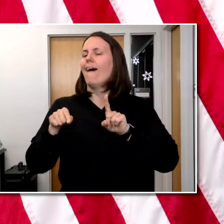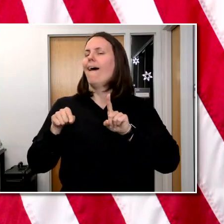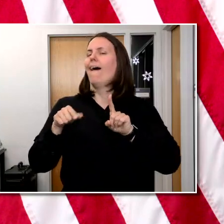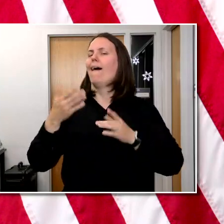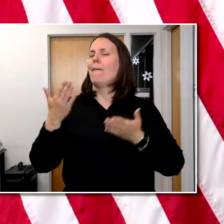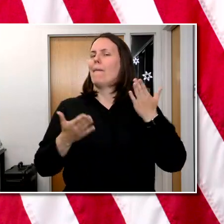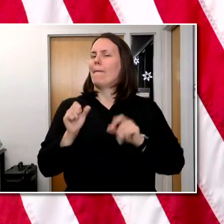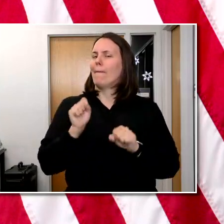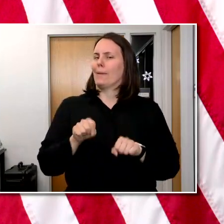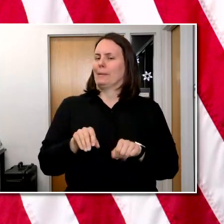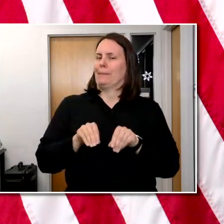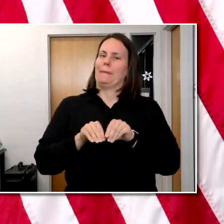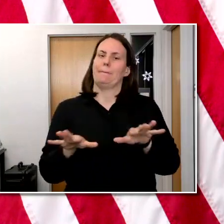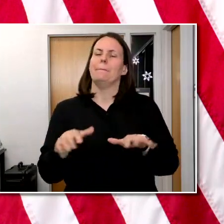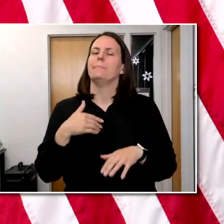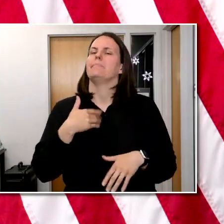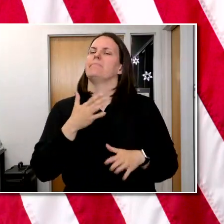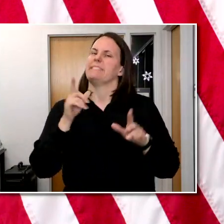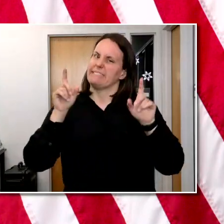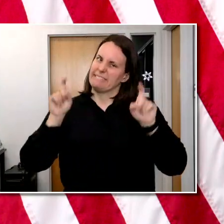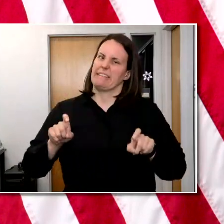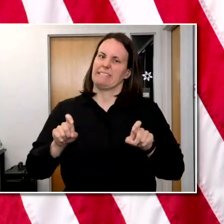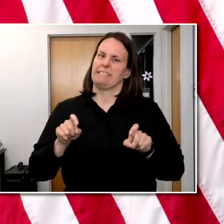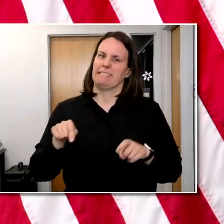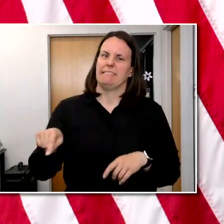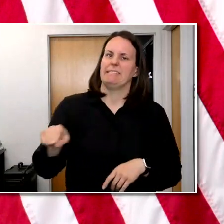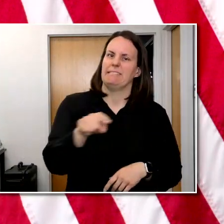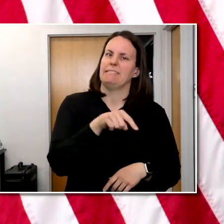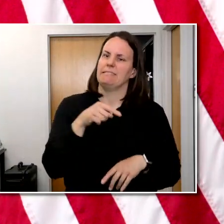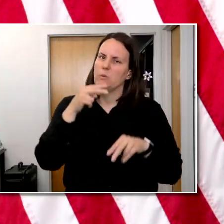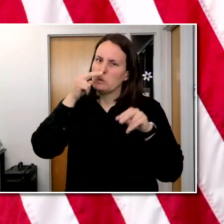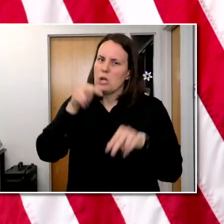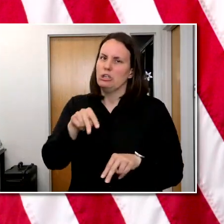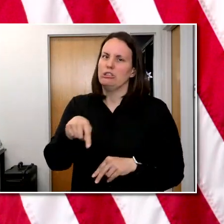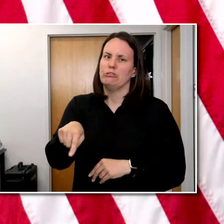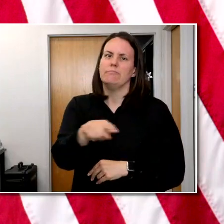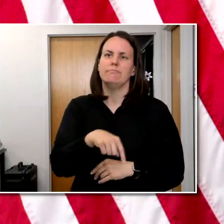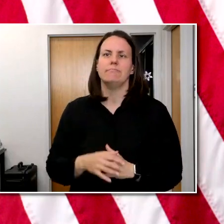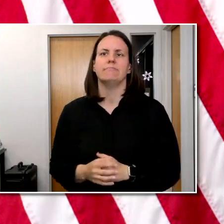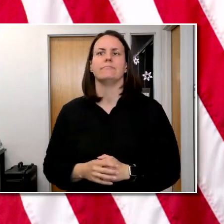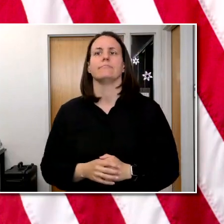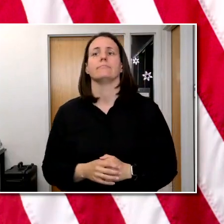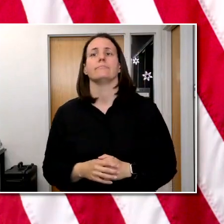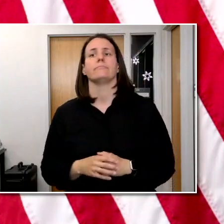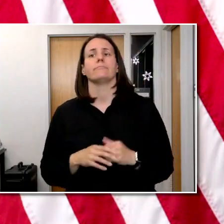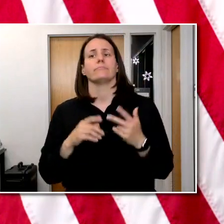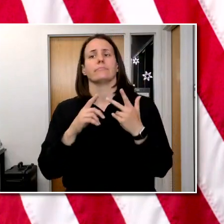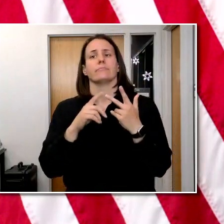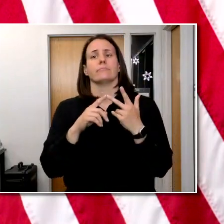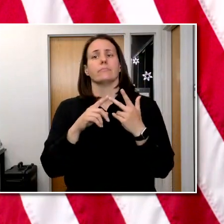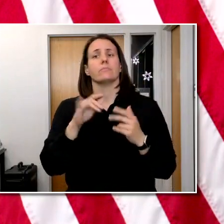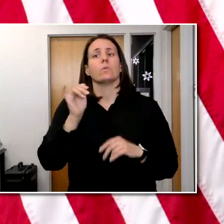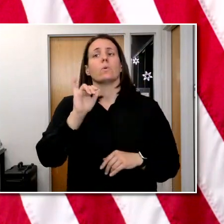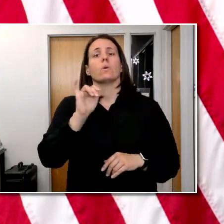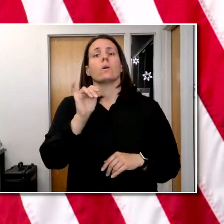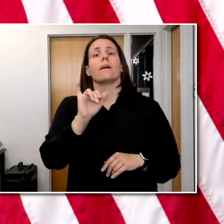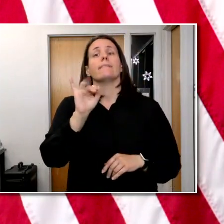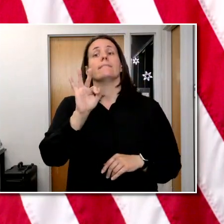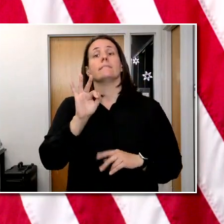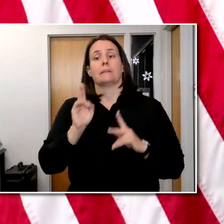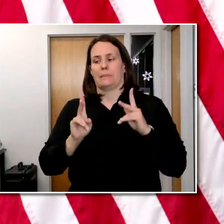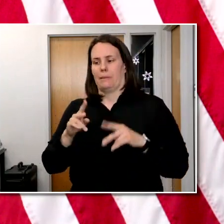facilities are also on our radar. And then finally, any place where people live closely together are